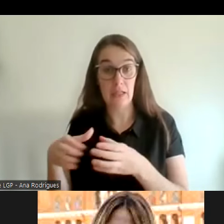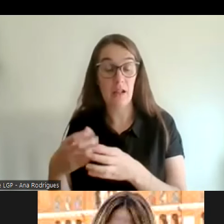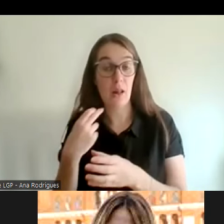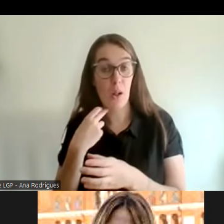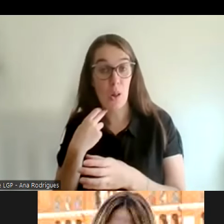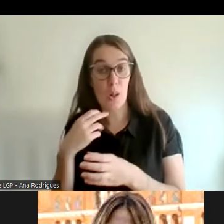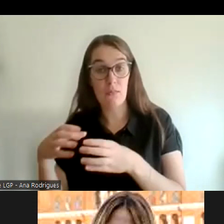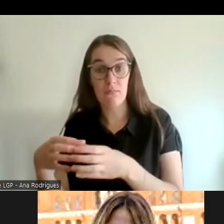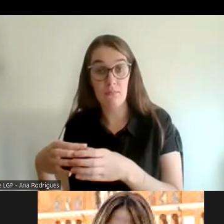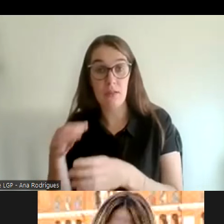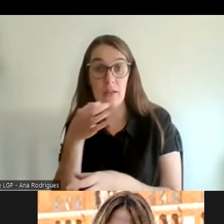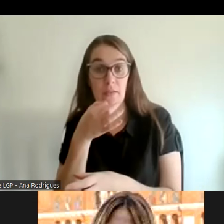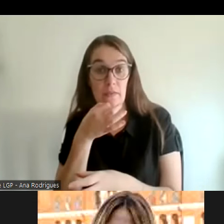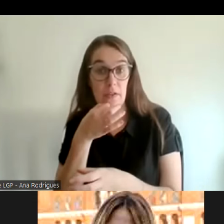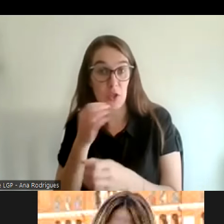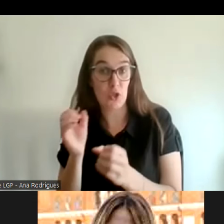speak